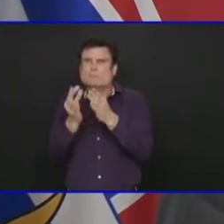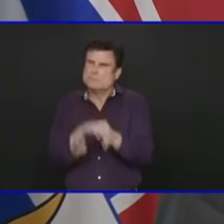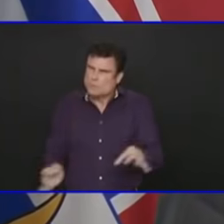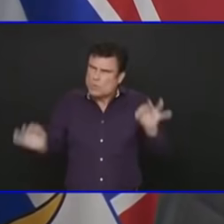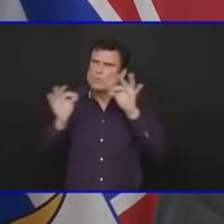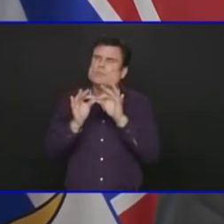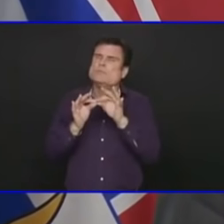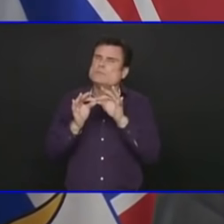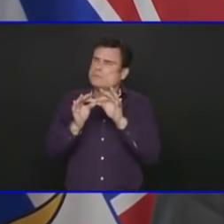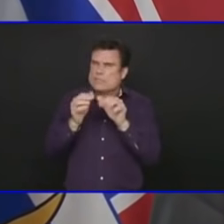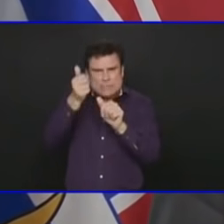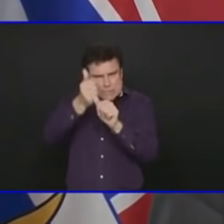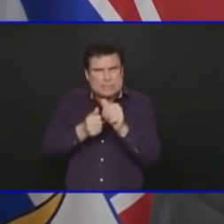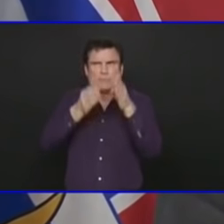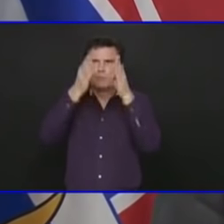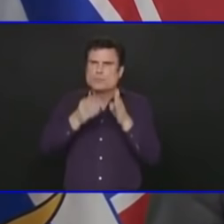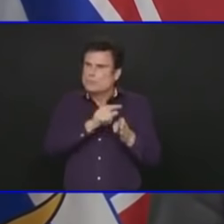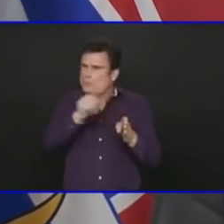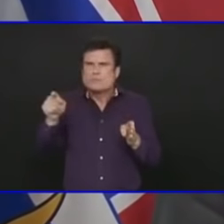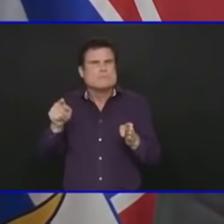with COVID-19.